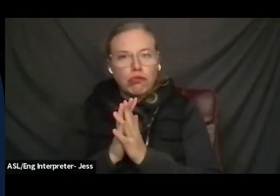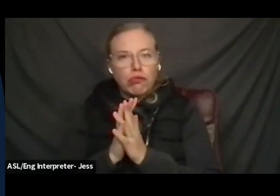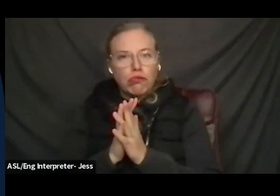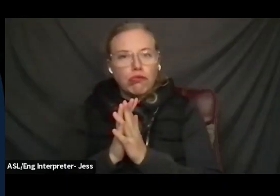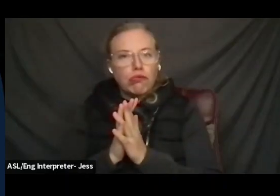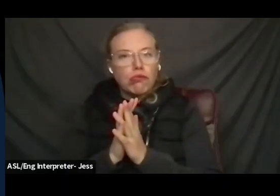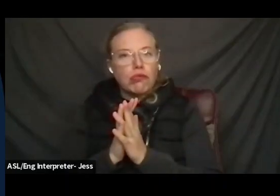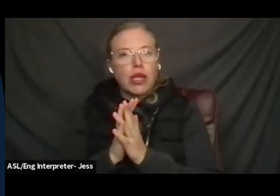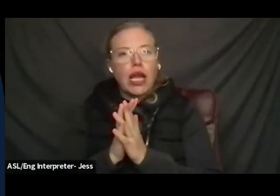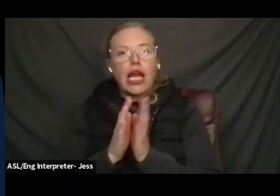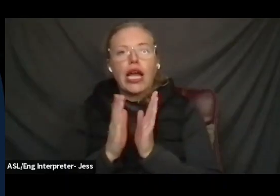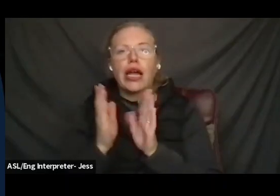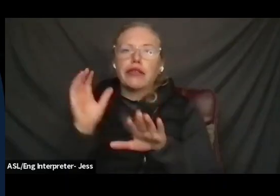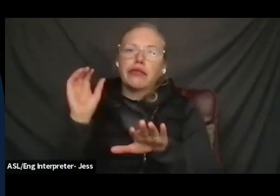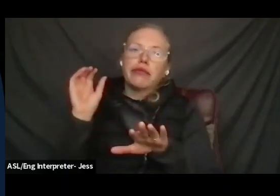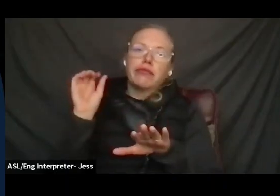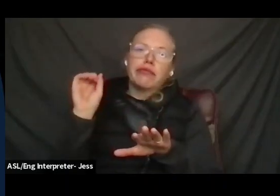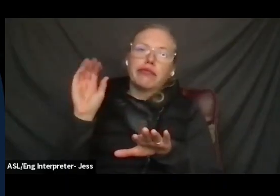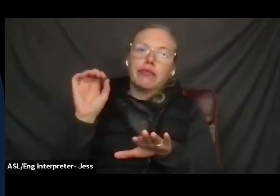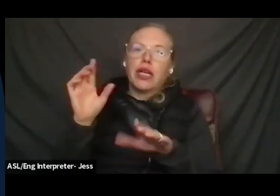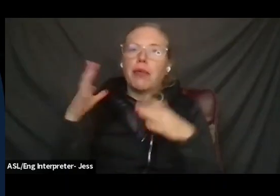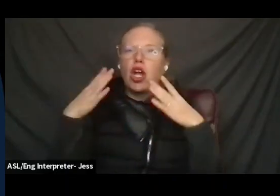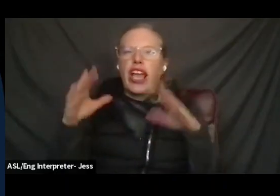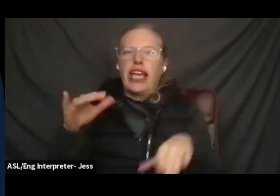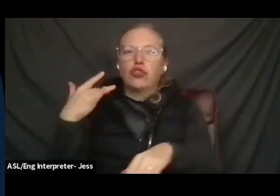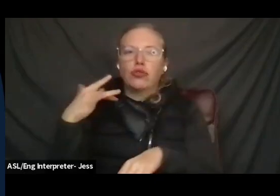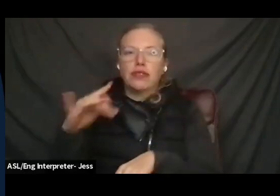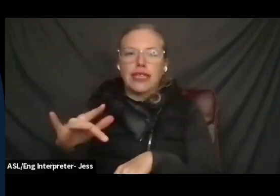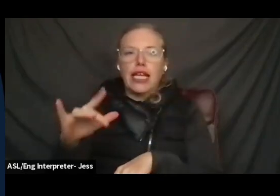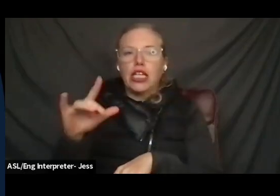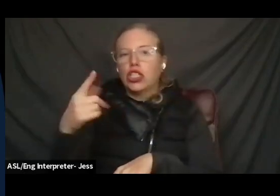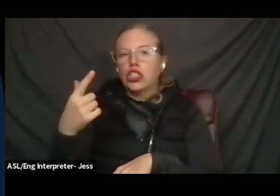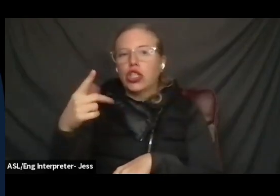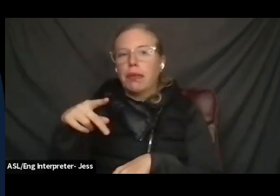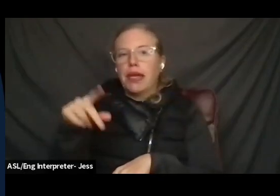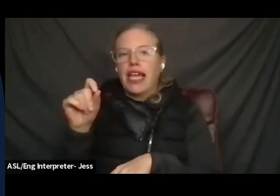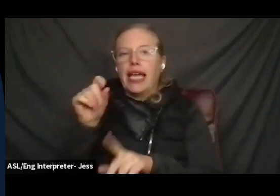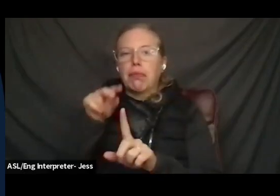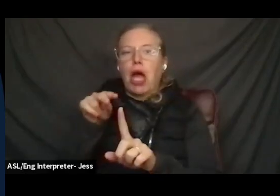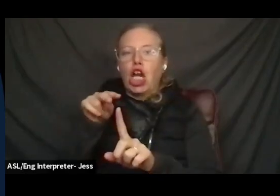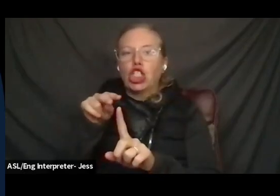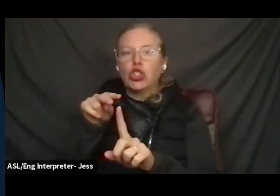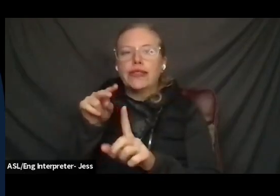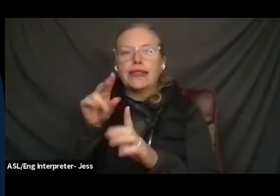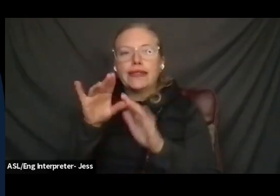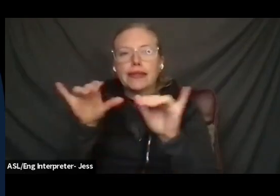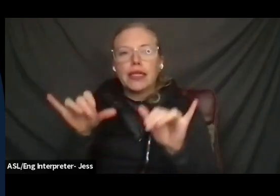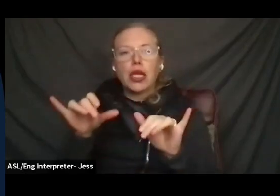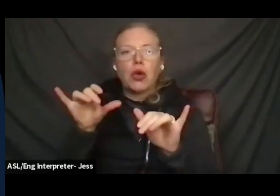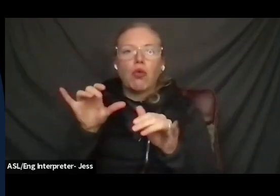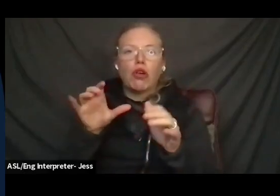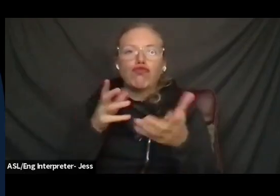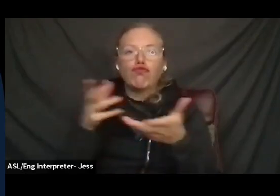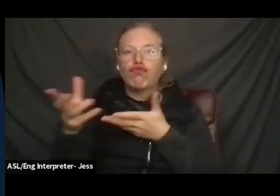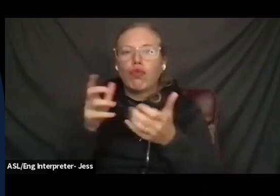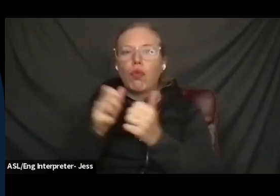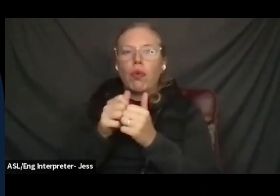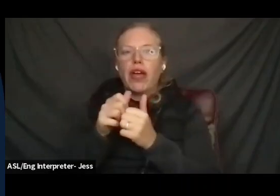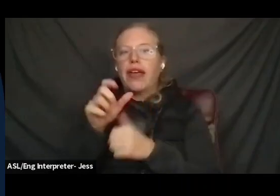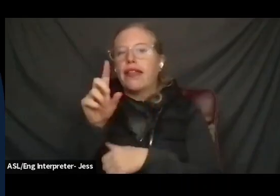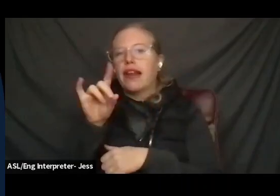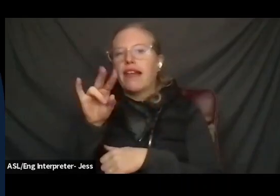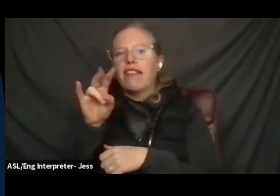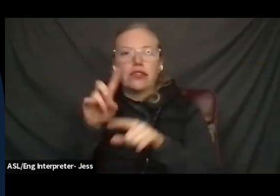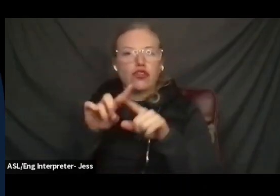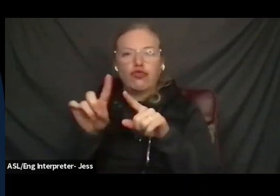Just a testimony about something called an Angel Sense, a GPS monitoring system. We work with that device for people of all